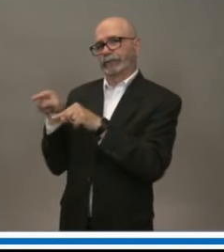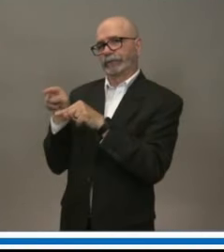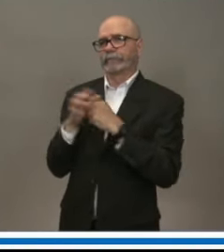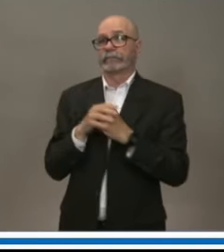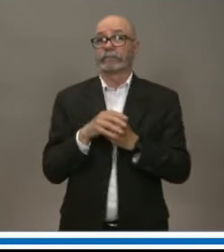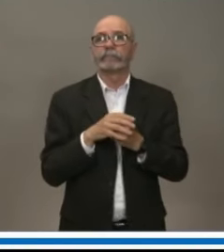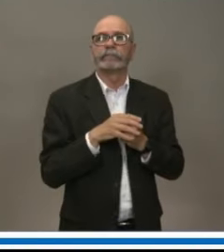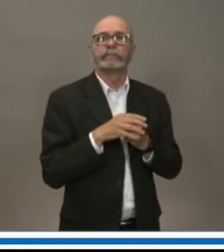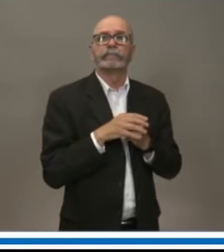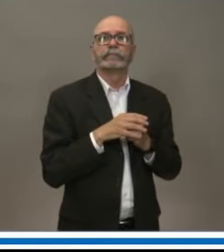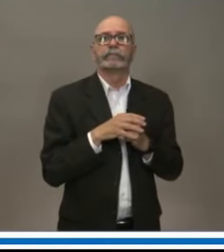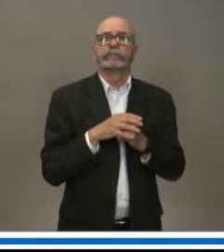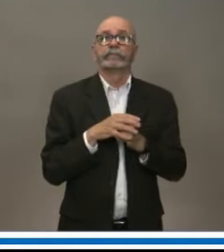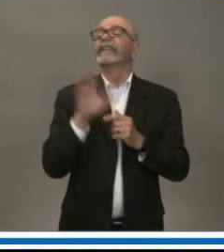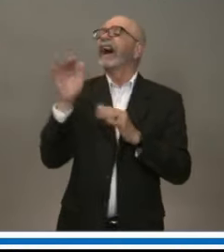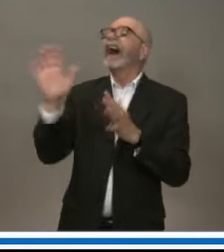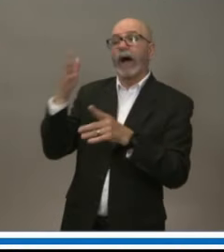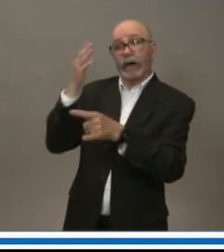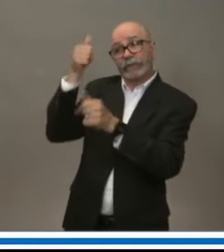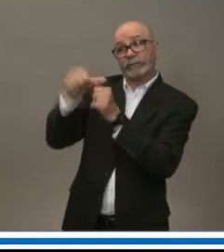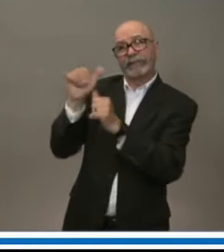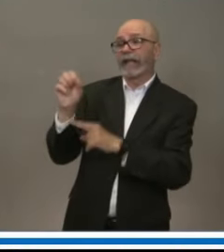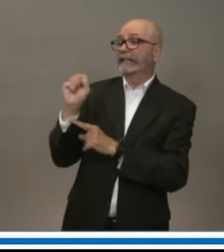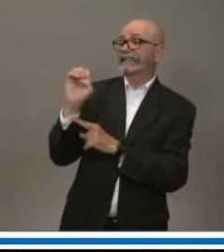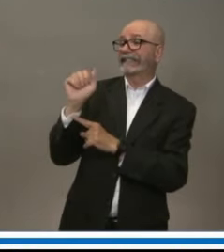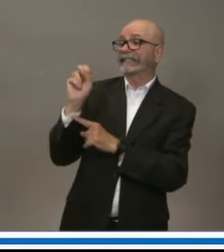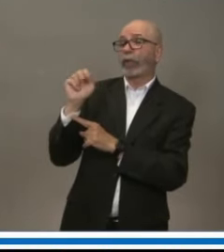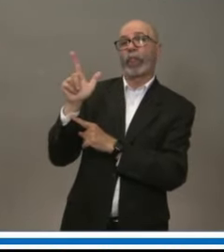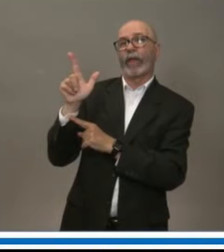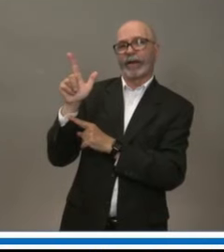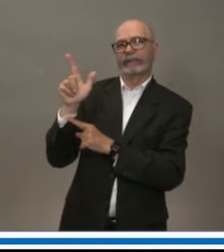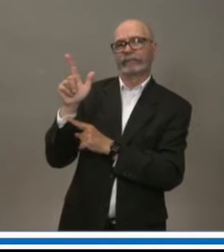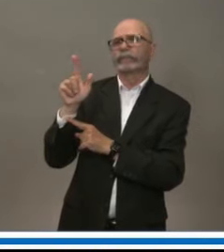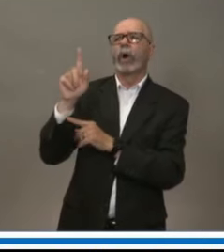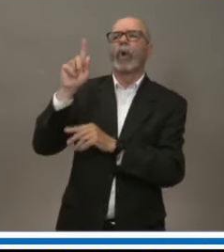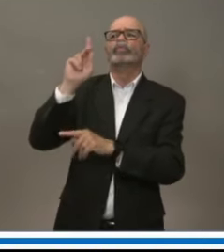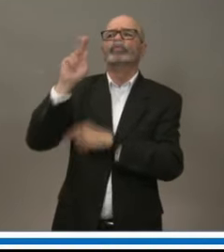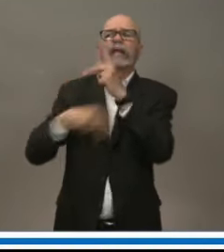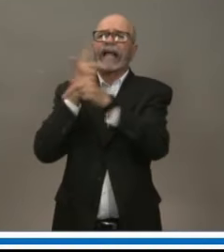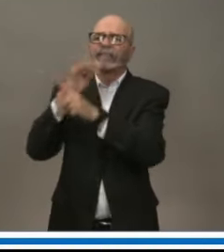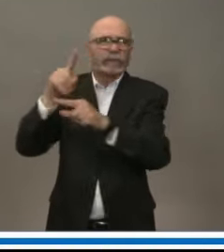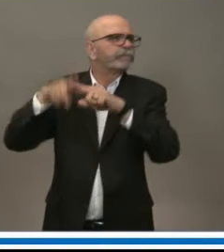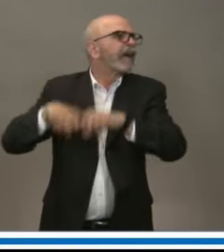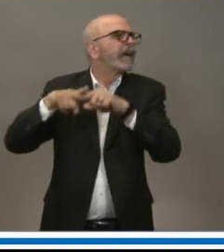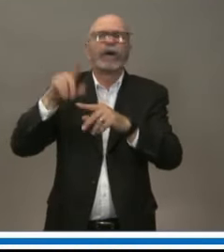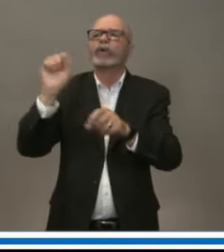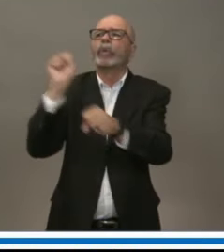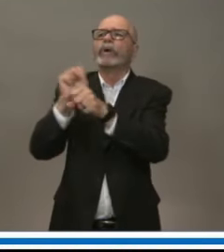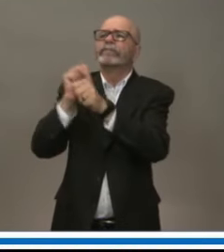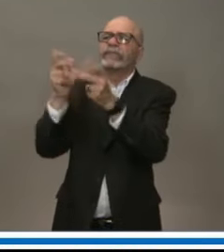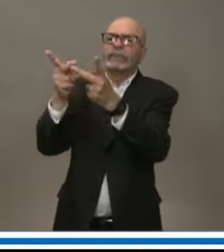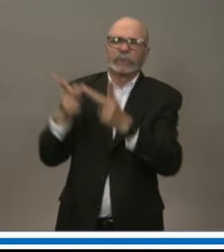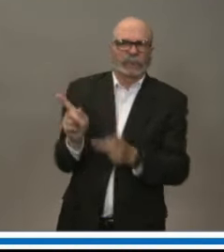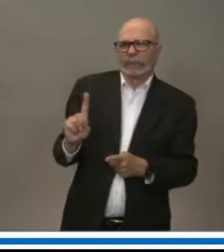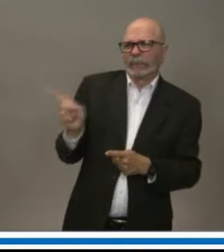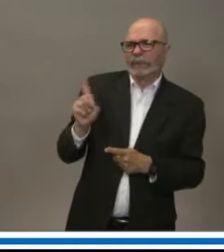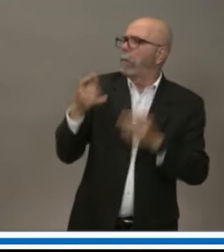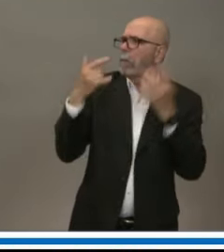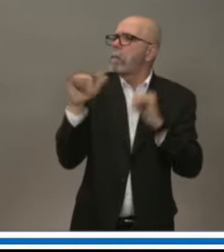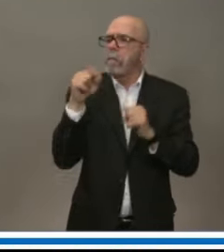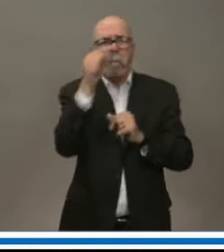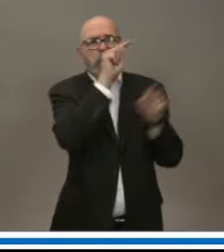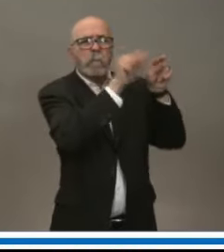workers back now, depending on what sectors they're in, but we are not contemplating any layoffs. Go